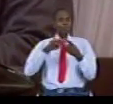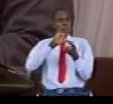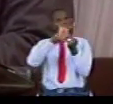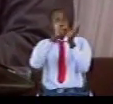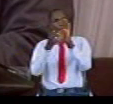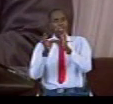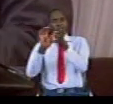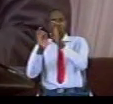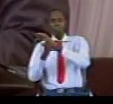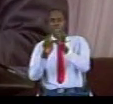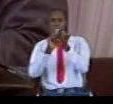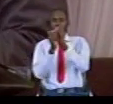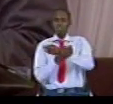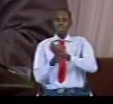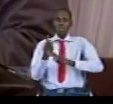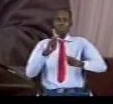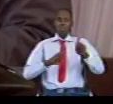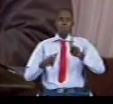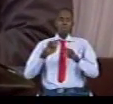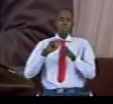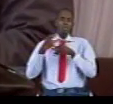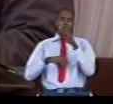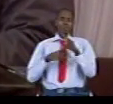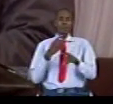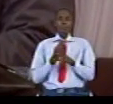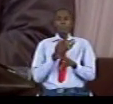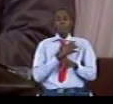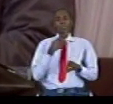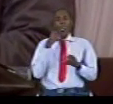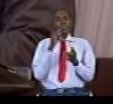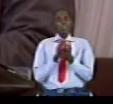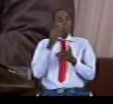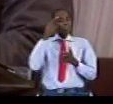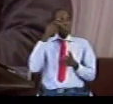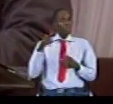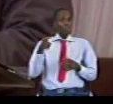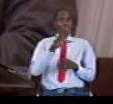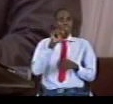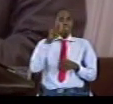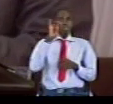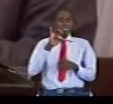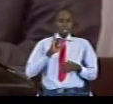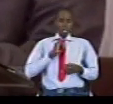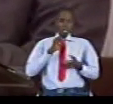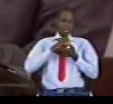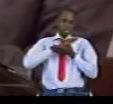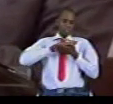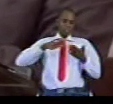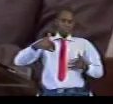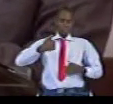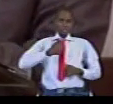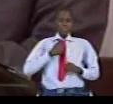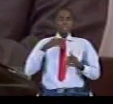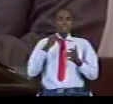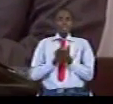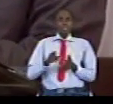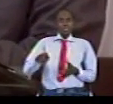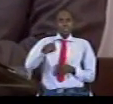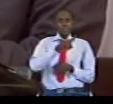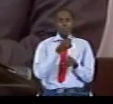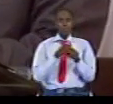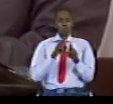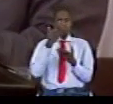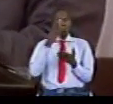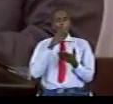people who are in the world. And he says, and for their sakes I sanctify myself, that they also might be sanctified through